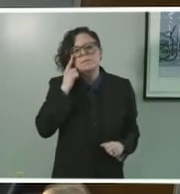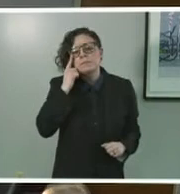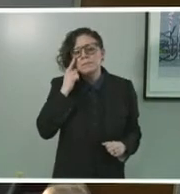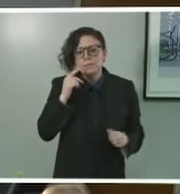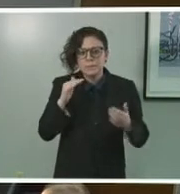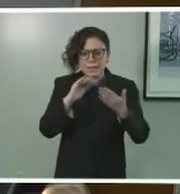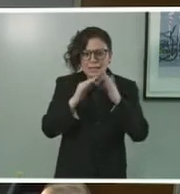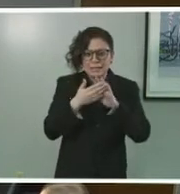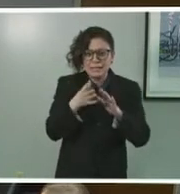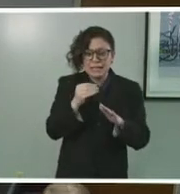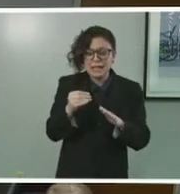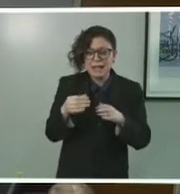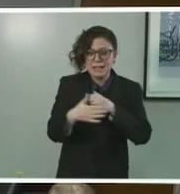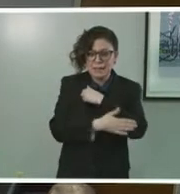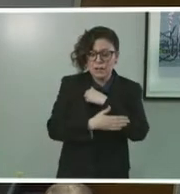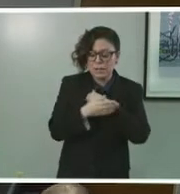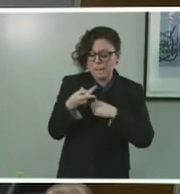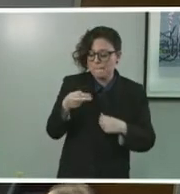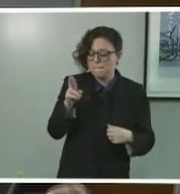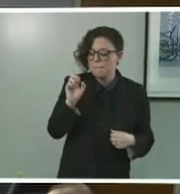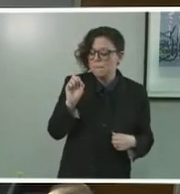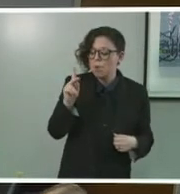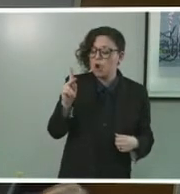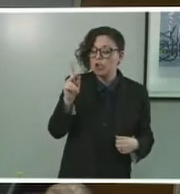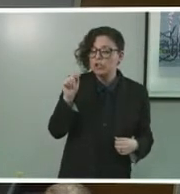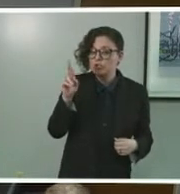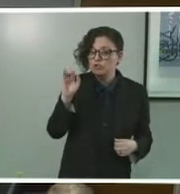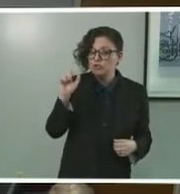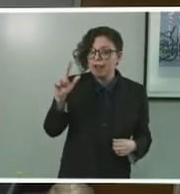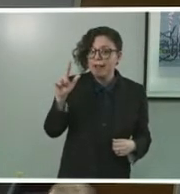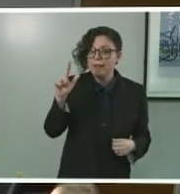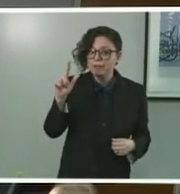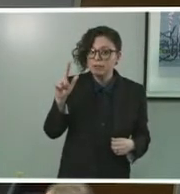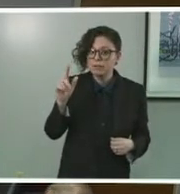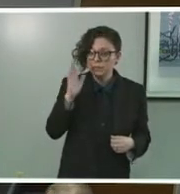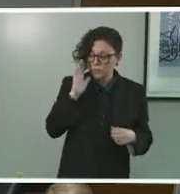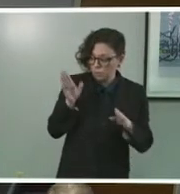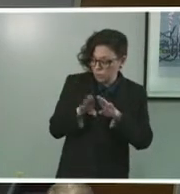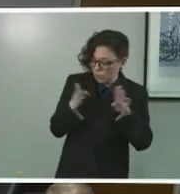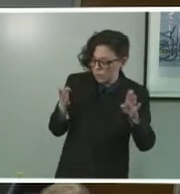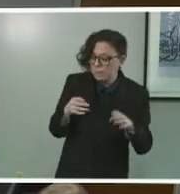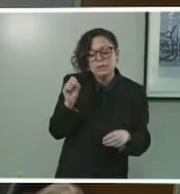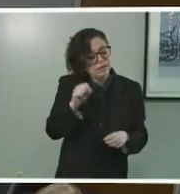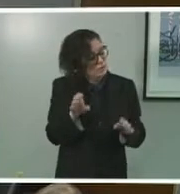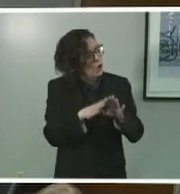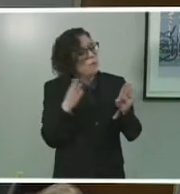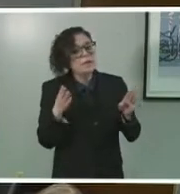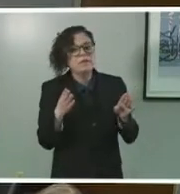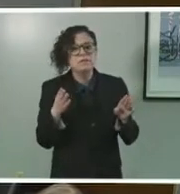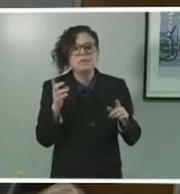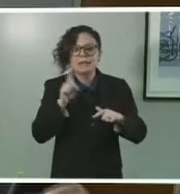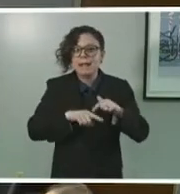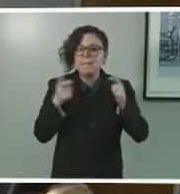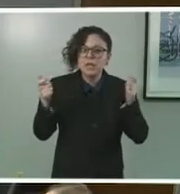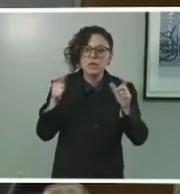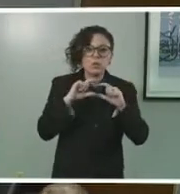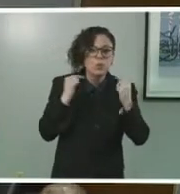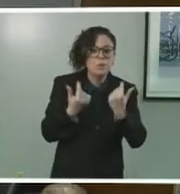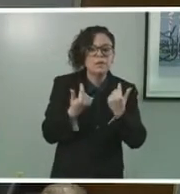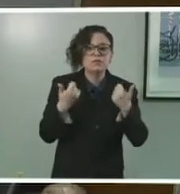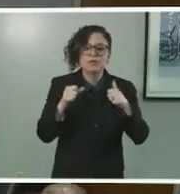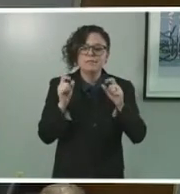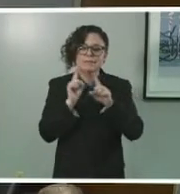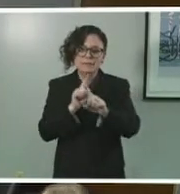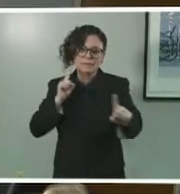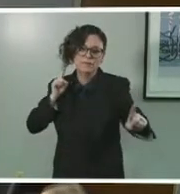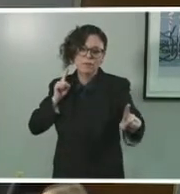park trail system. Open. Open. We'll stay open. Just again, don't go with big groups. Stay 6 feet away. The airport.